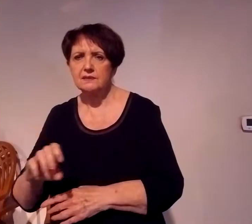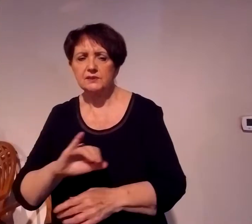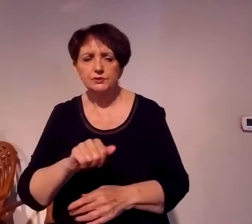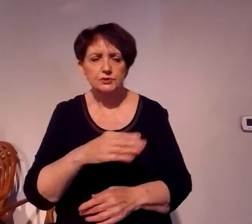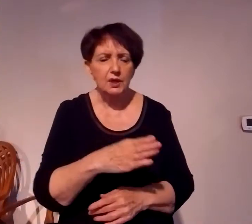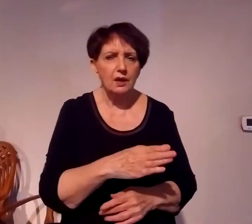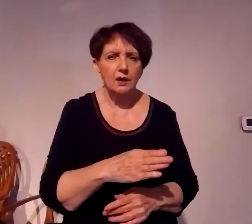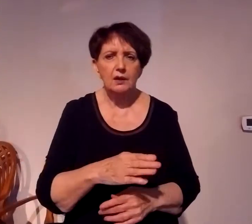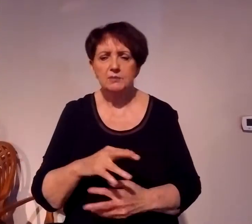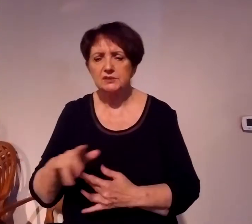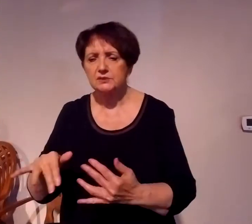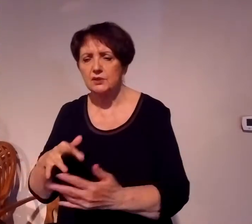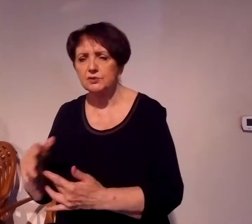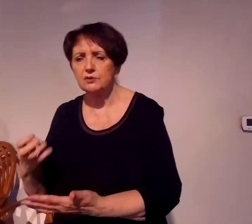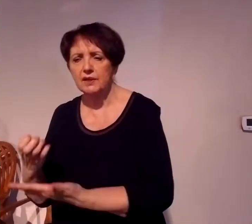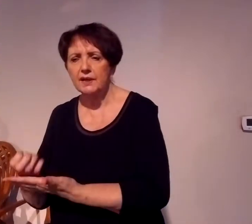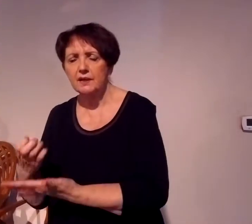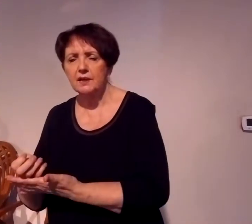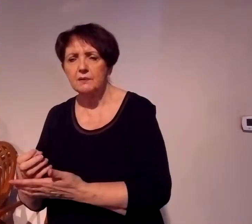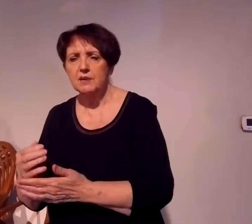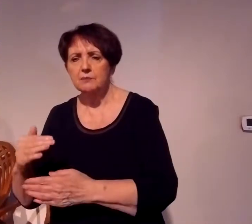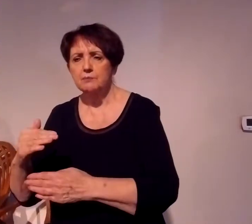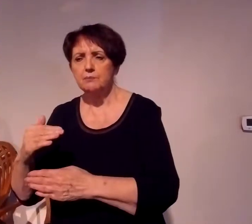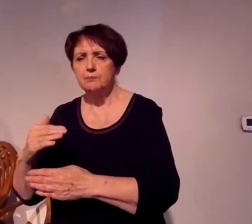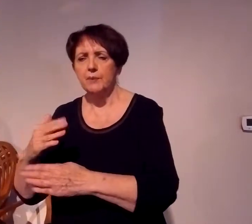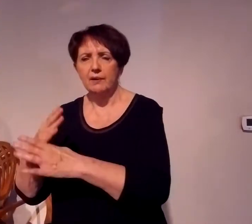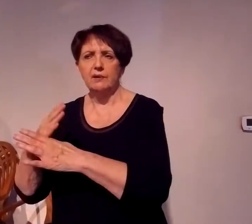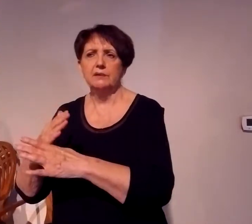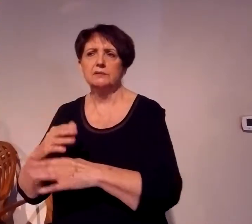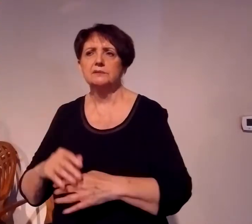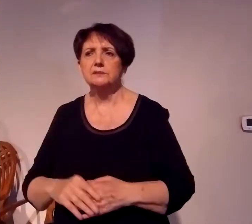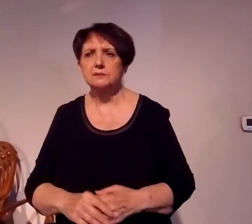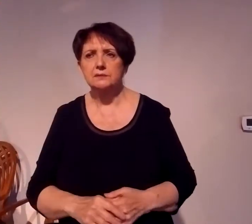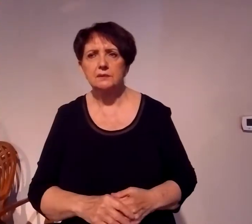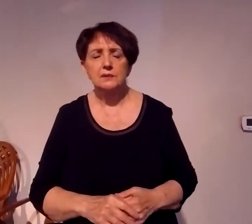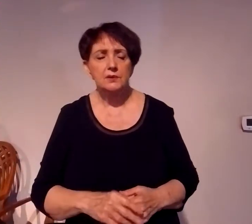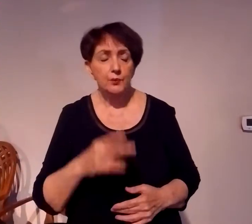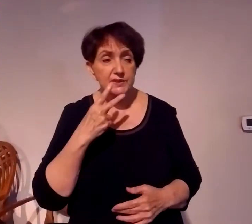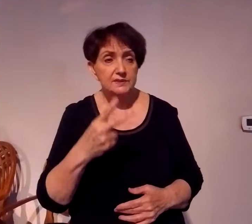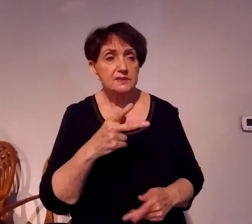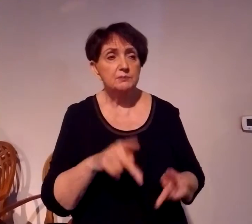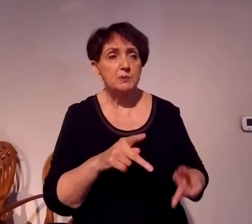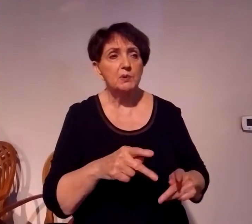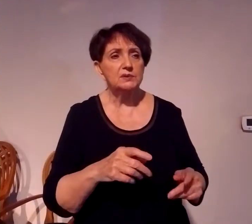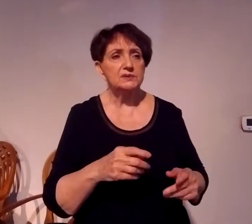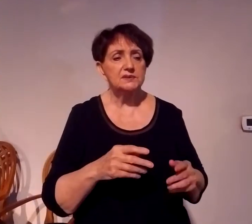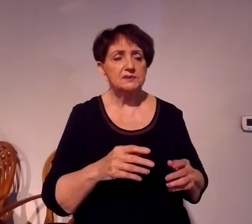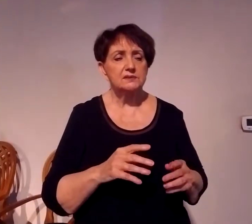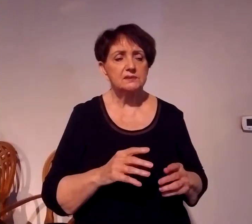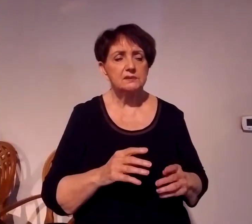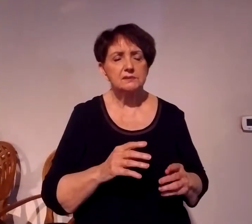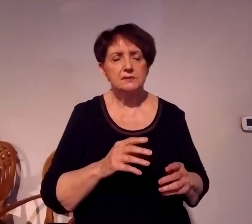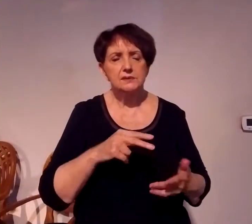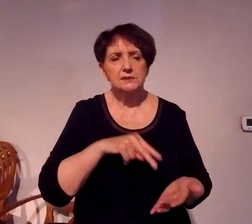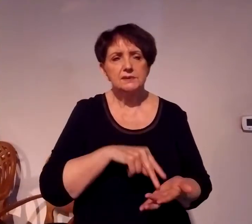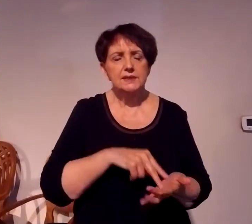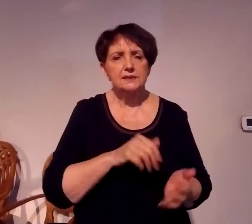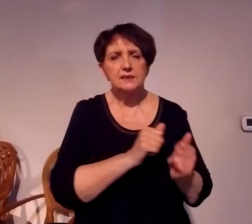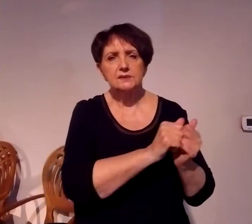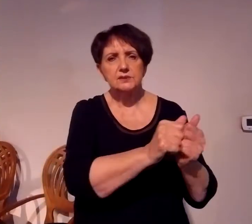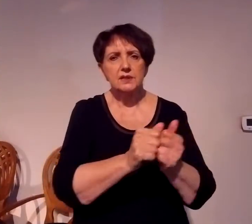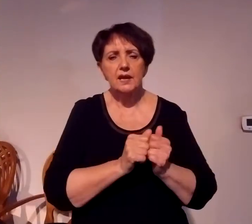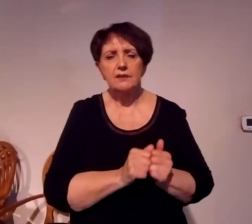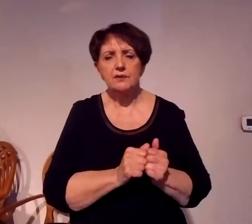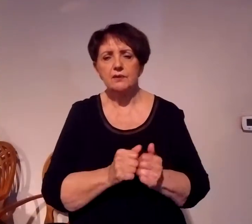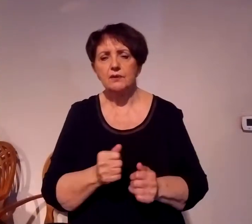socioeconomic barriers or whatever it is, we see people standing with each other. to see the vendors who all said